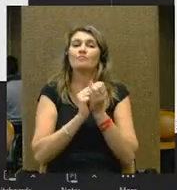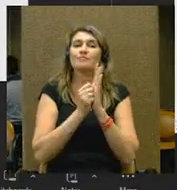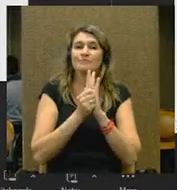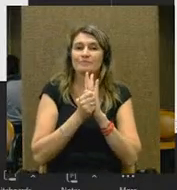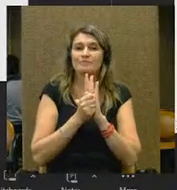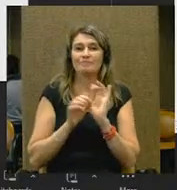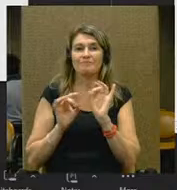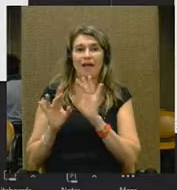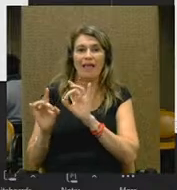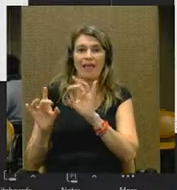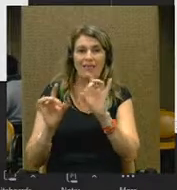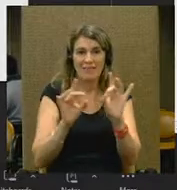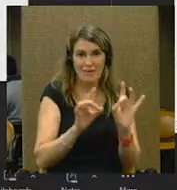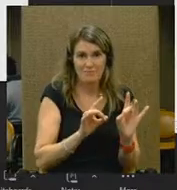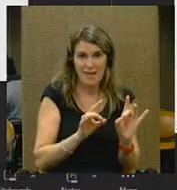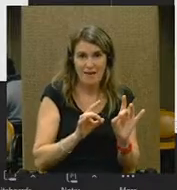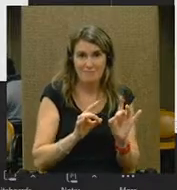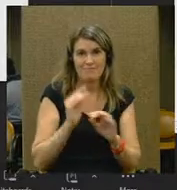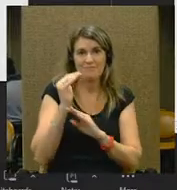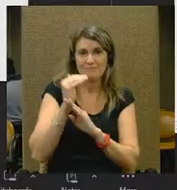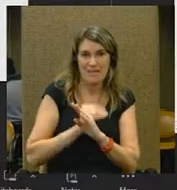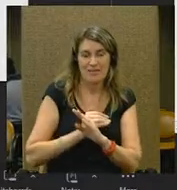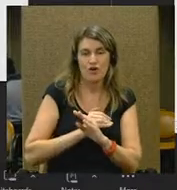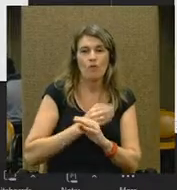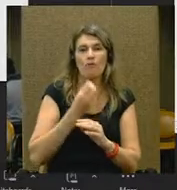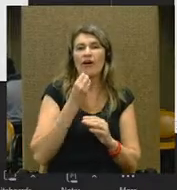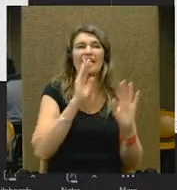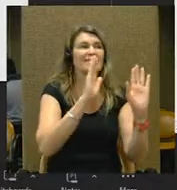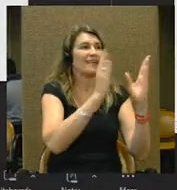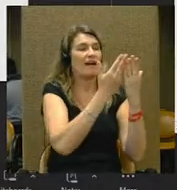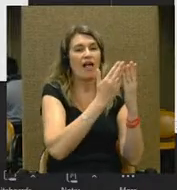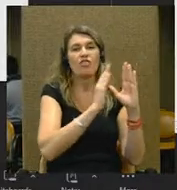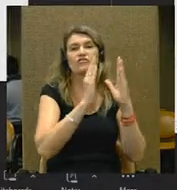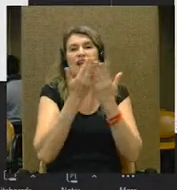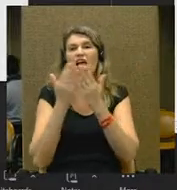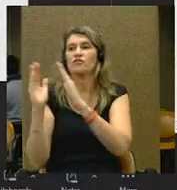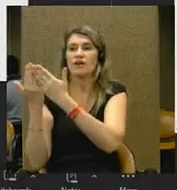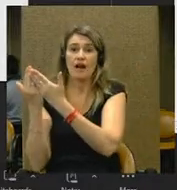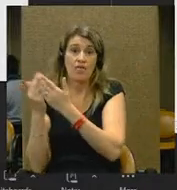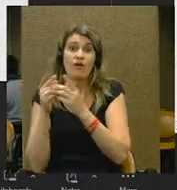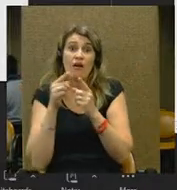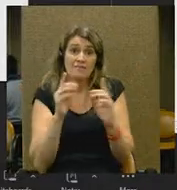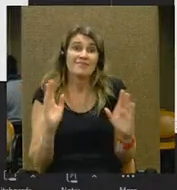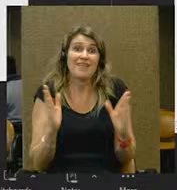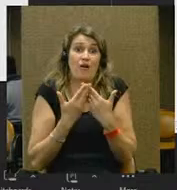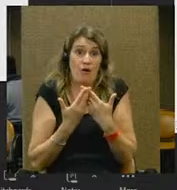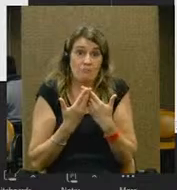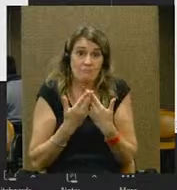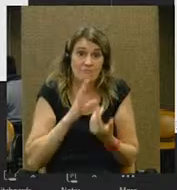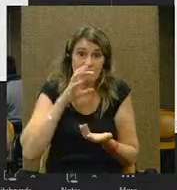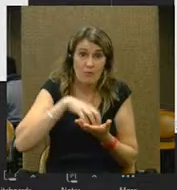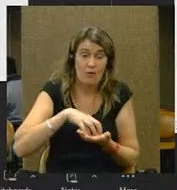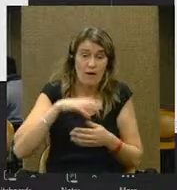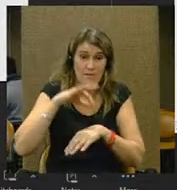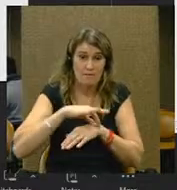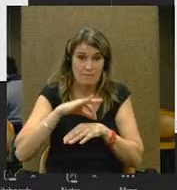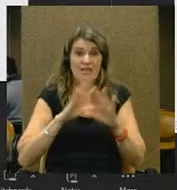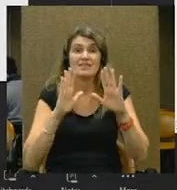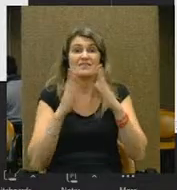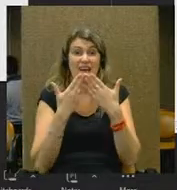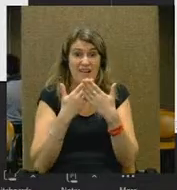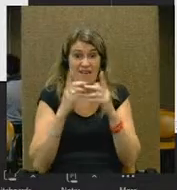As everything shut down, the use of these sites went way down, and that certainly correlated with the rapid rise in deaths that we